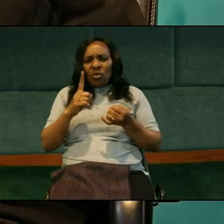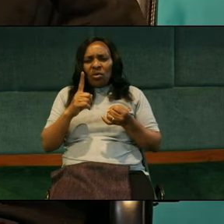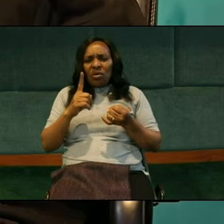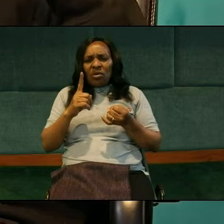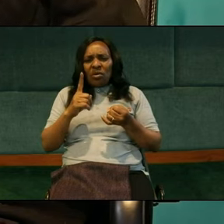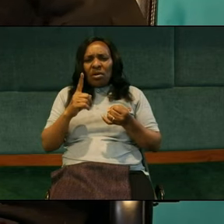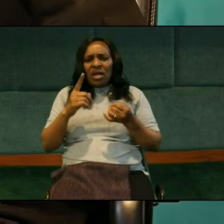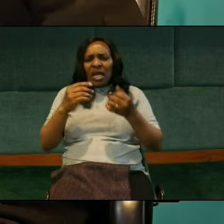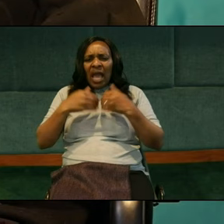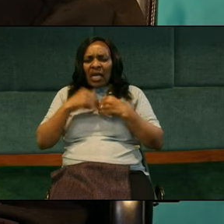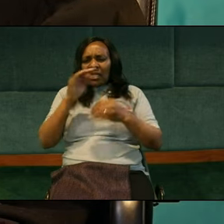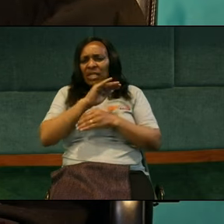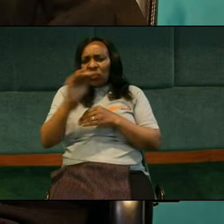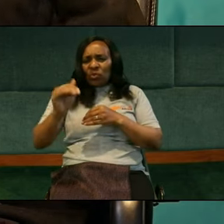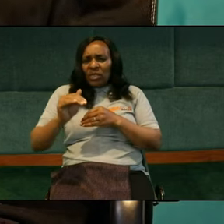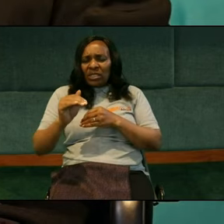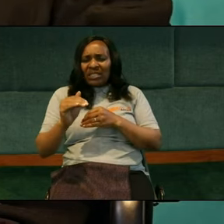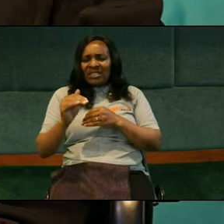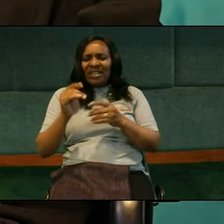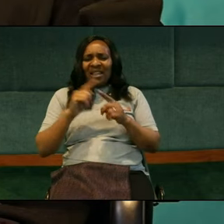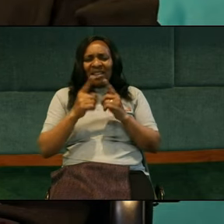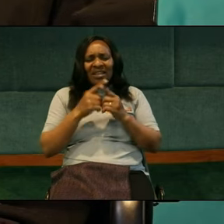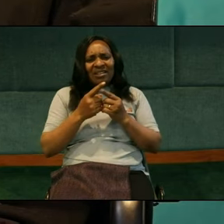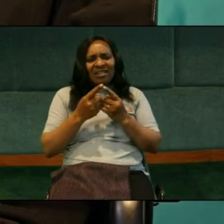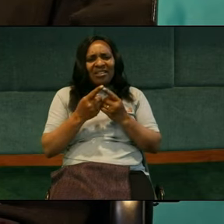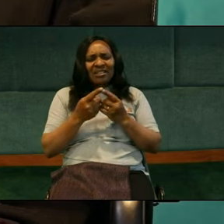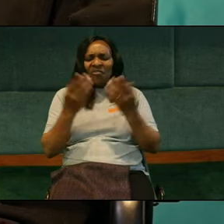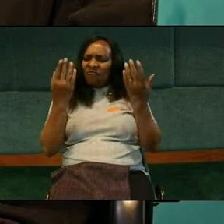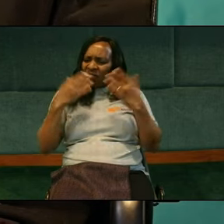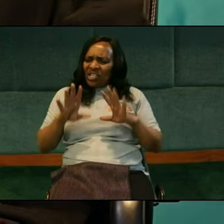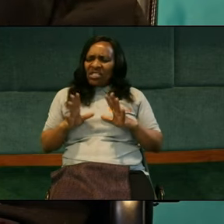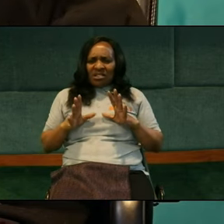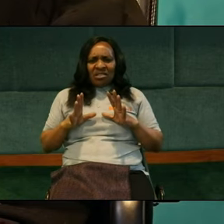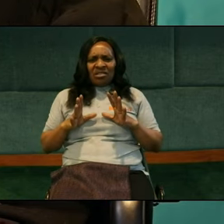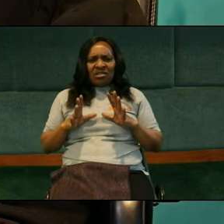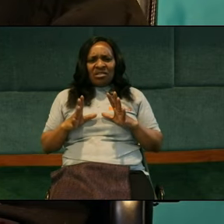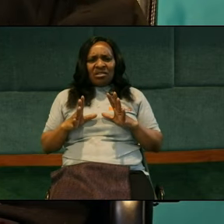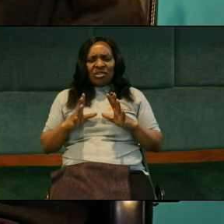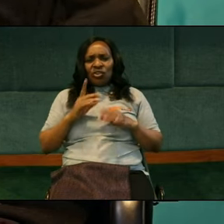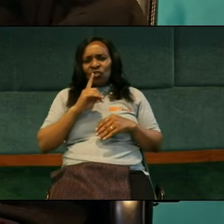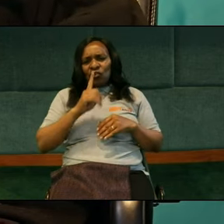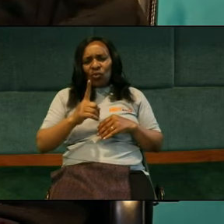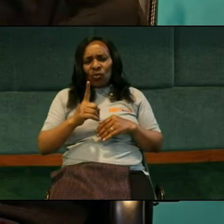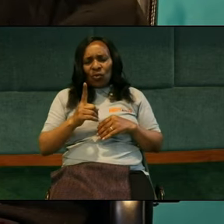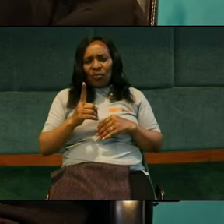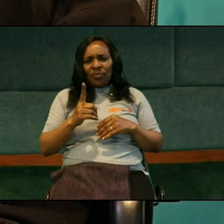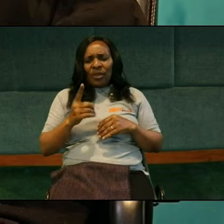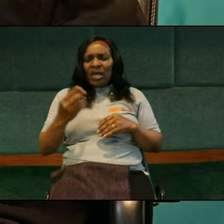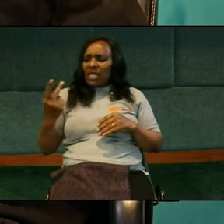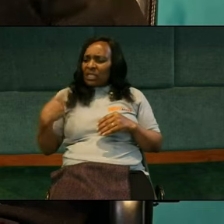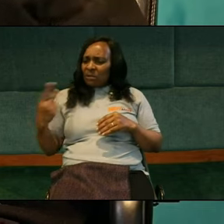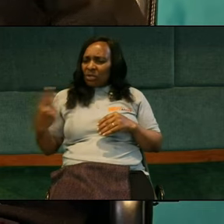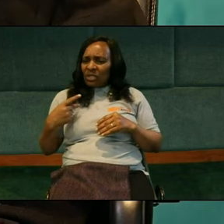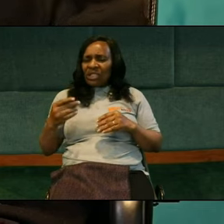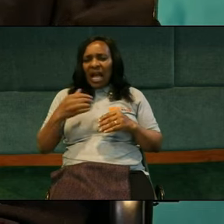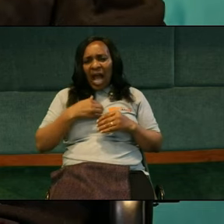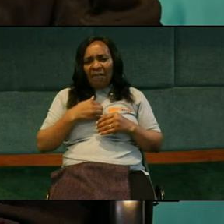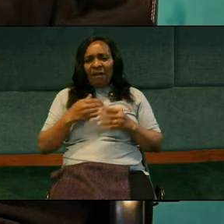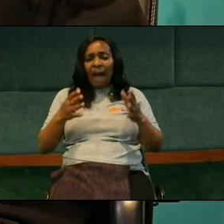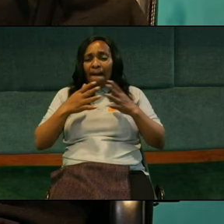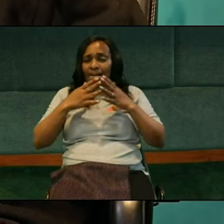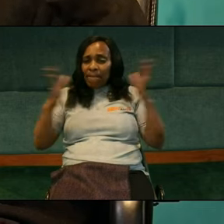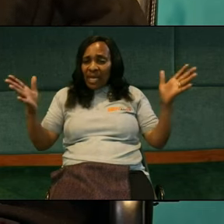he heard the request and was like, it's finished. So spouses have a huge role in